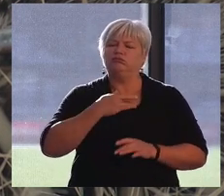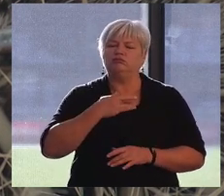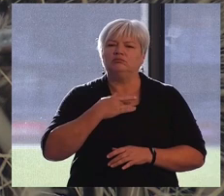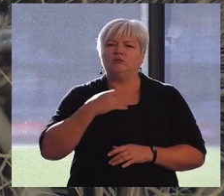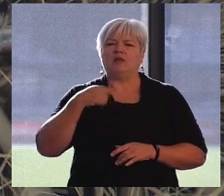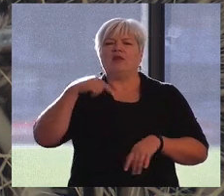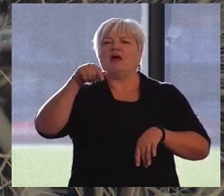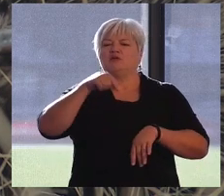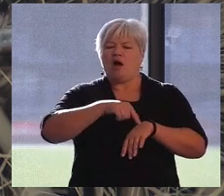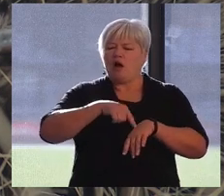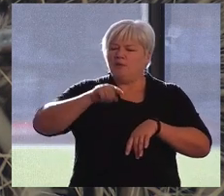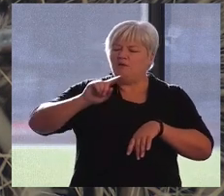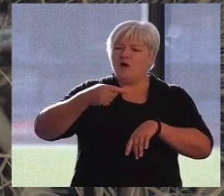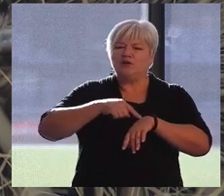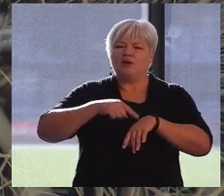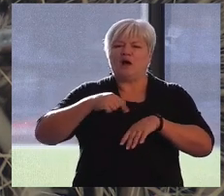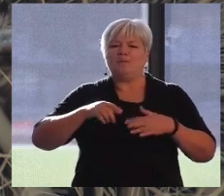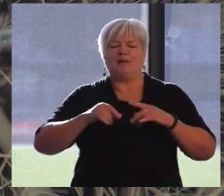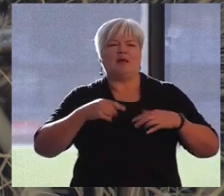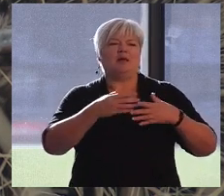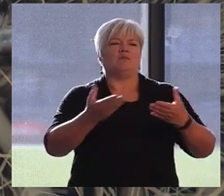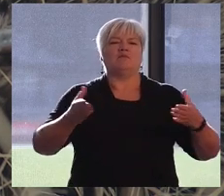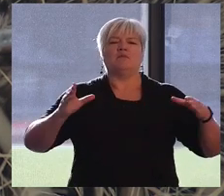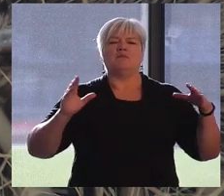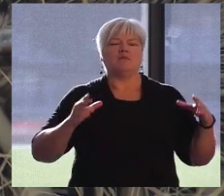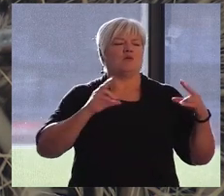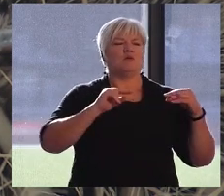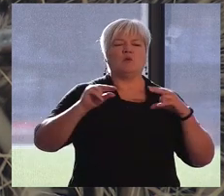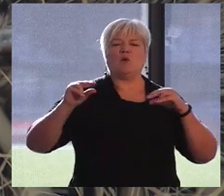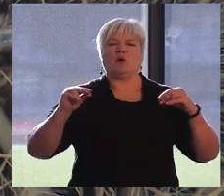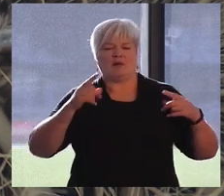echo chamber. And so it was an immensely valuable experience for me to understand where he was coming from,